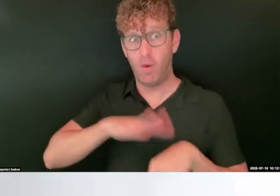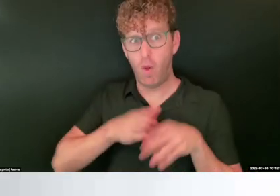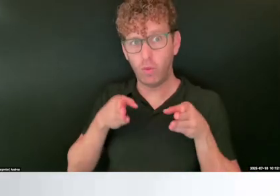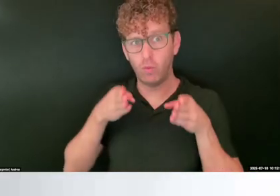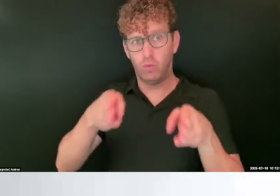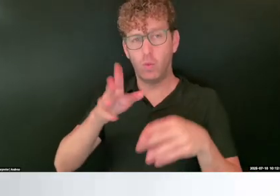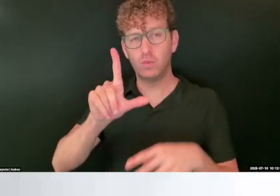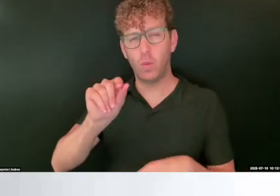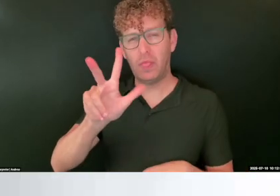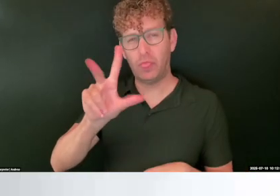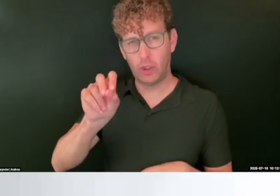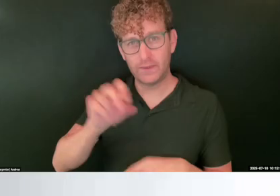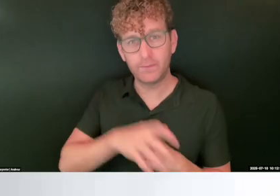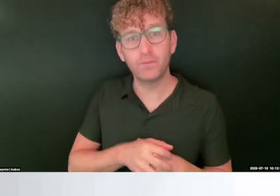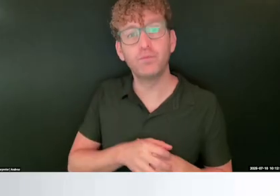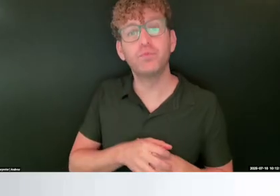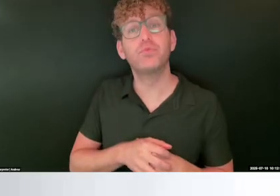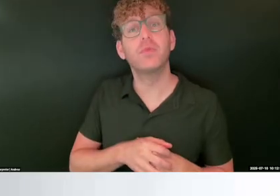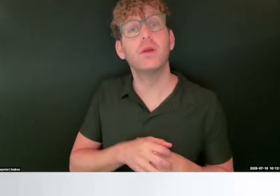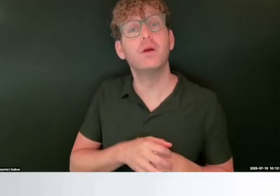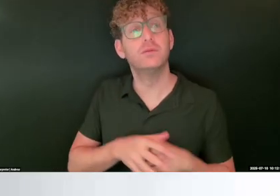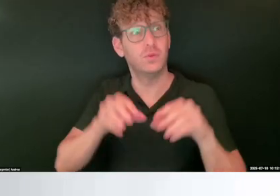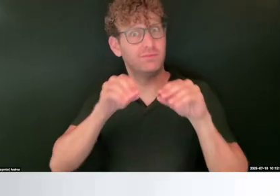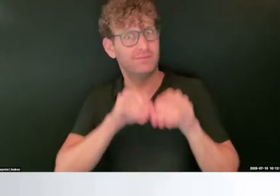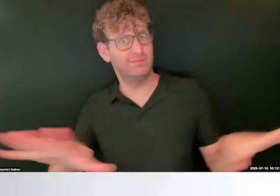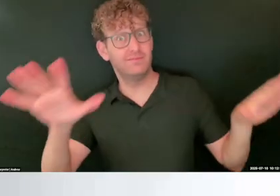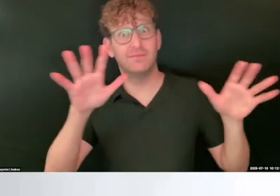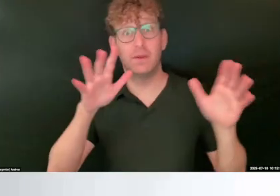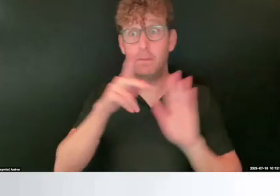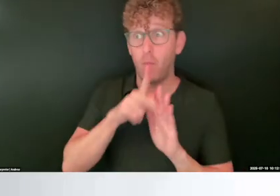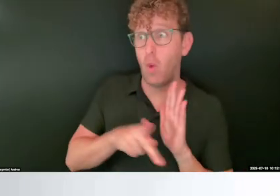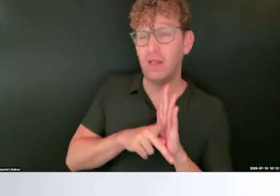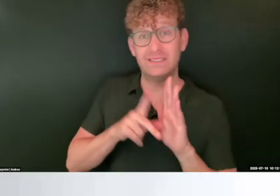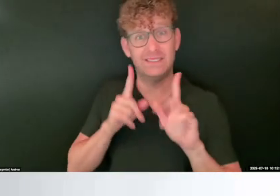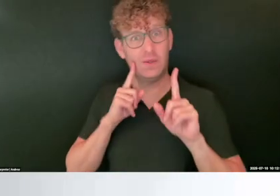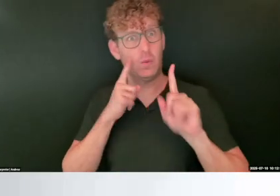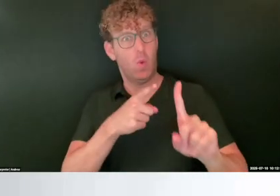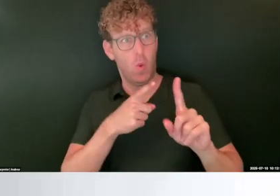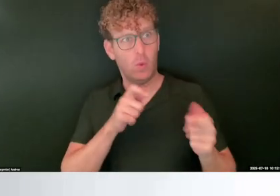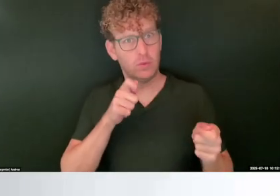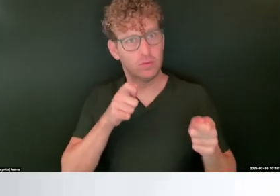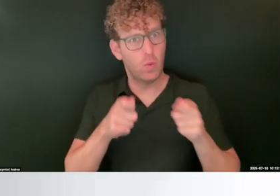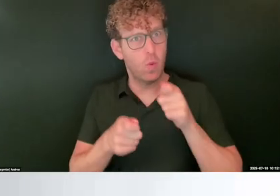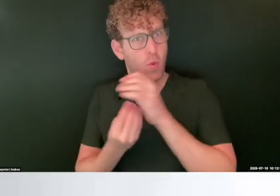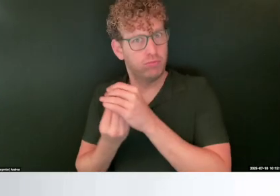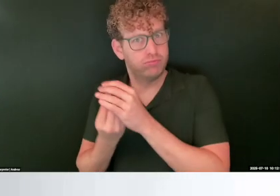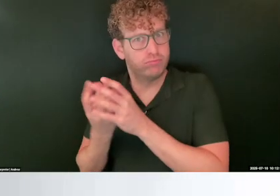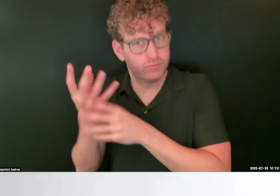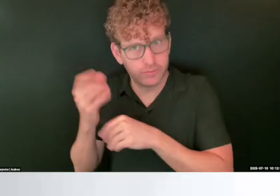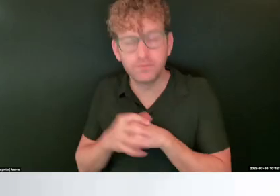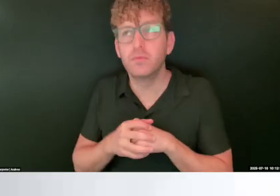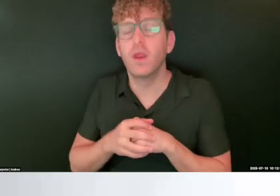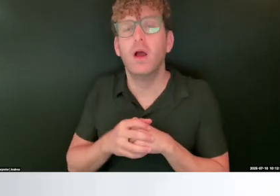Beyond deployment numbers, policy goals continue to evolve. One of the most significant targets is that